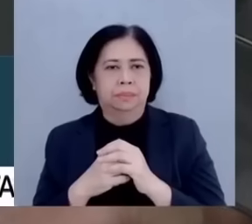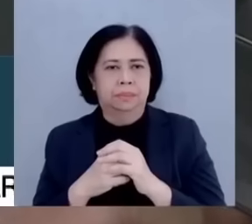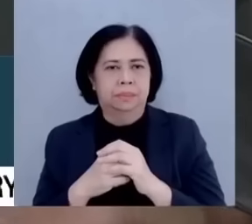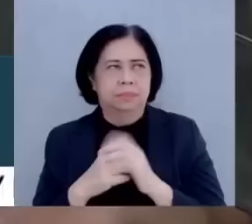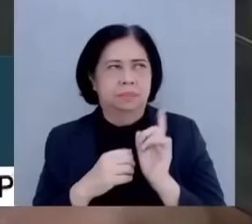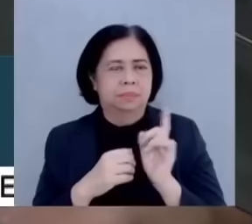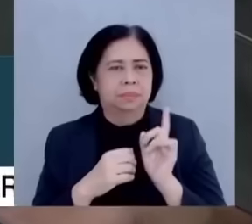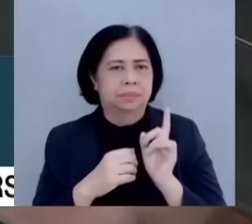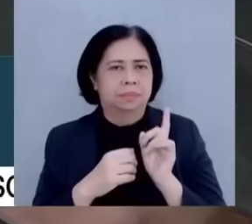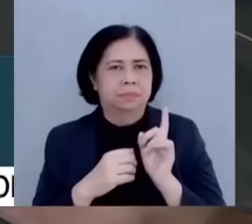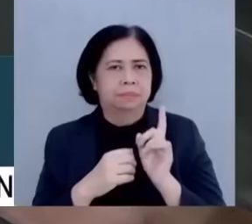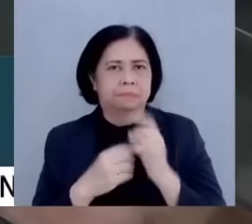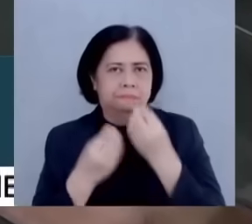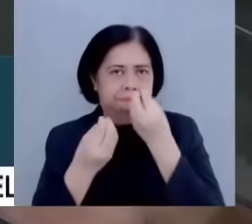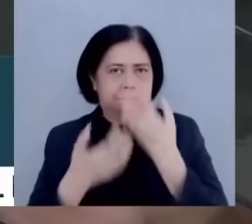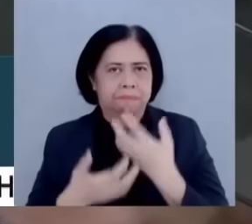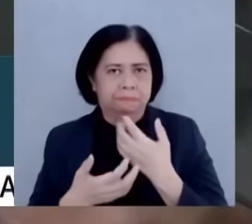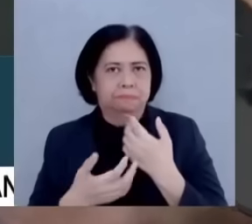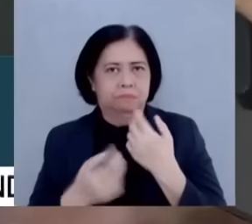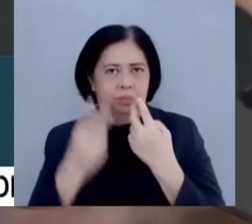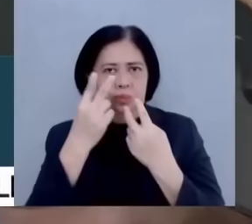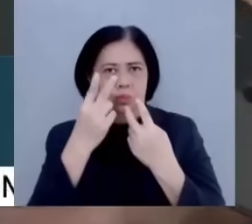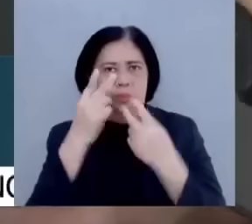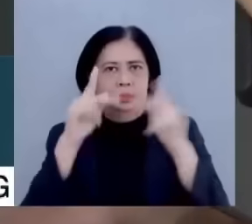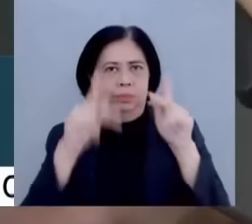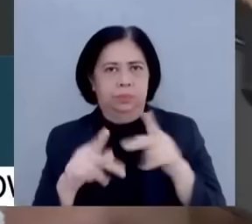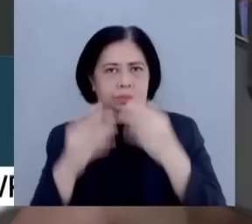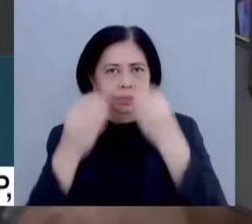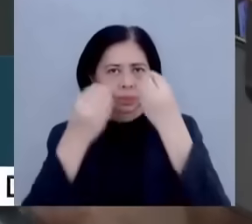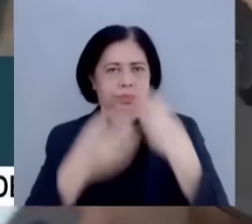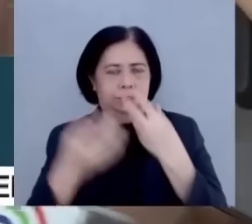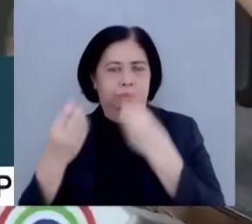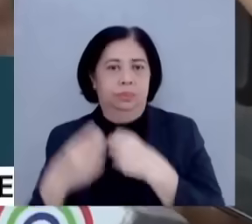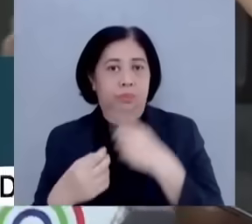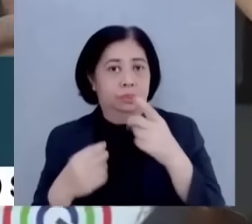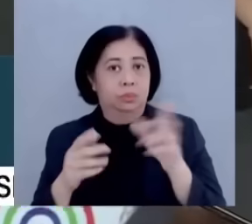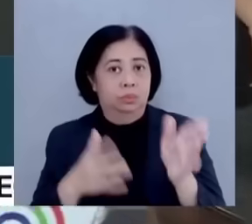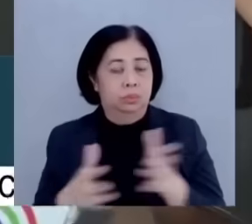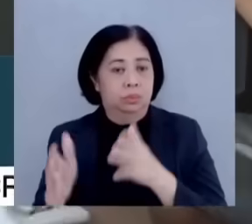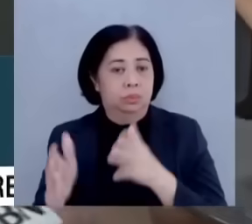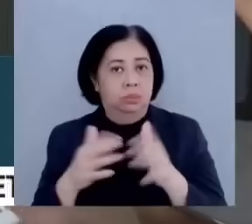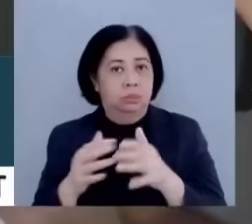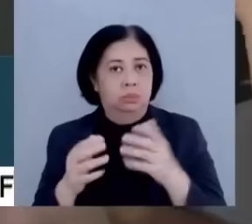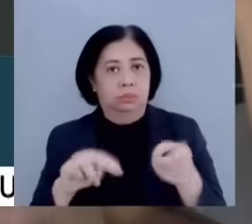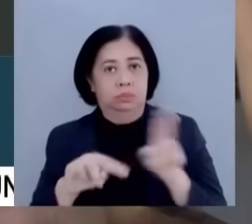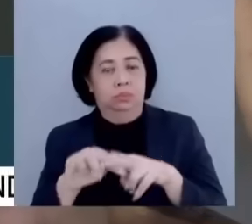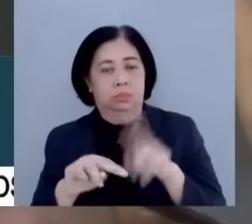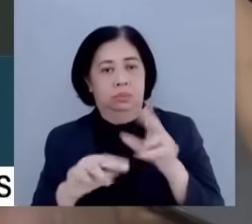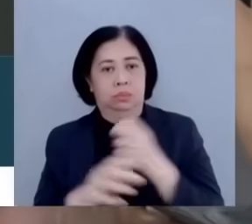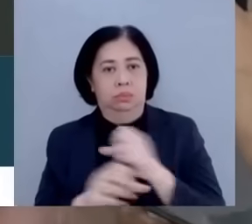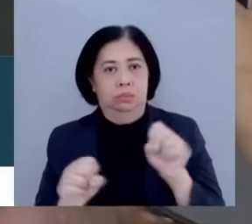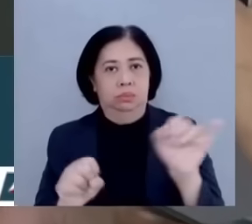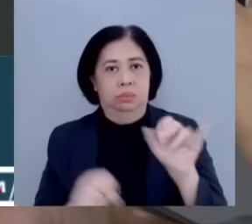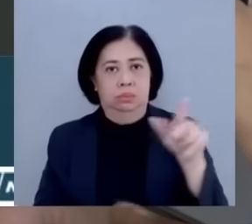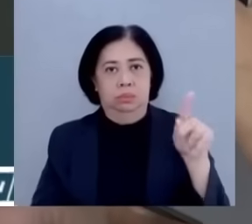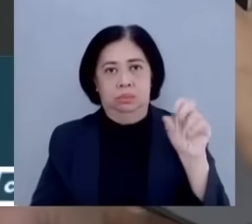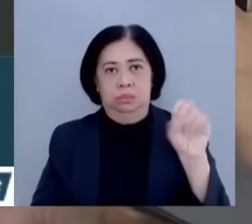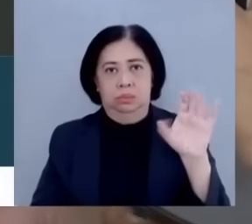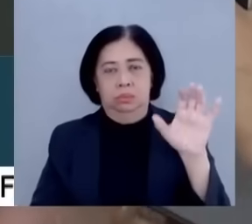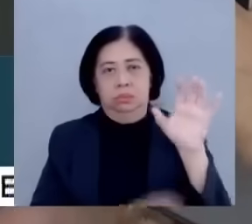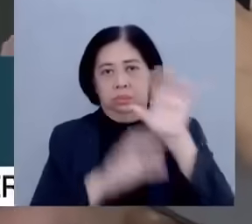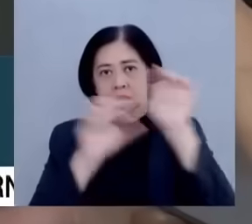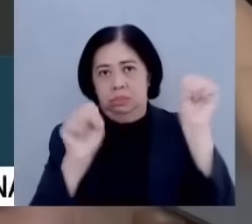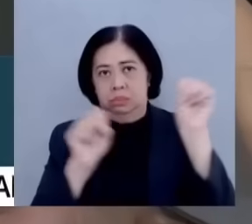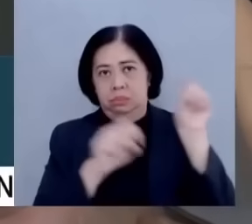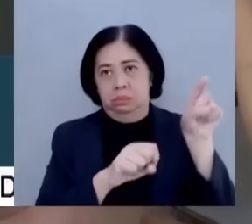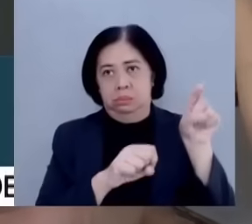what was said by the two individuals. Along with this, do you also intend to double your security also like the PSC, like what they're